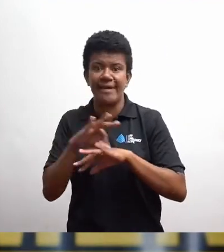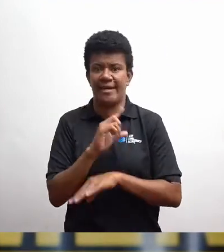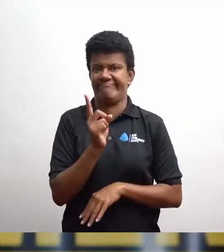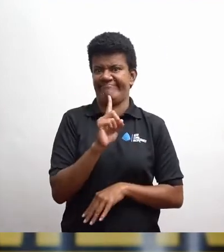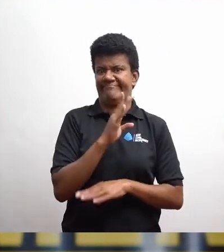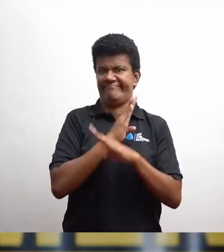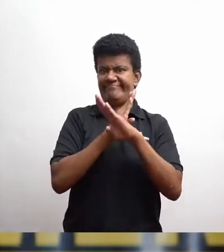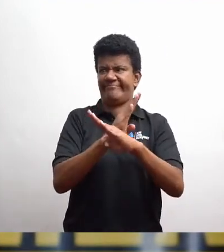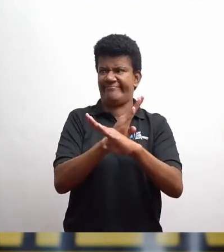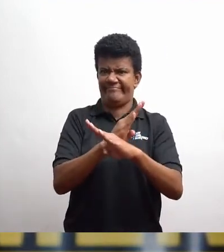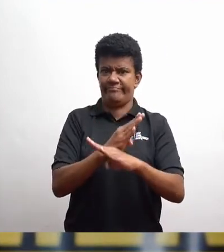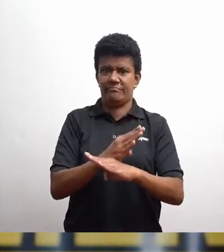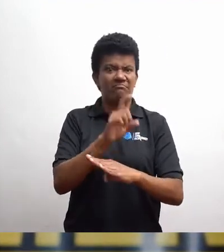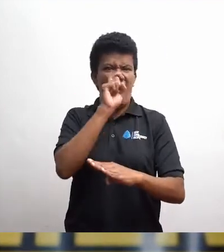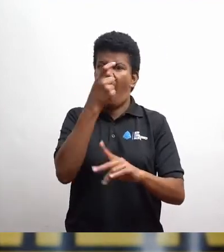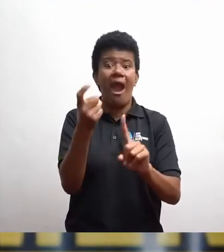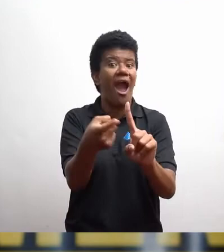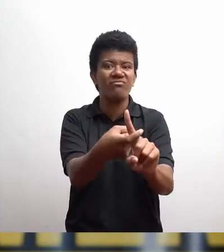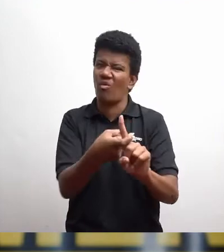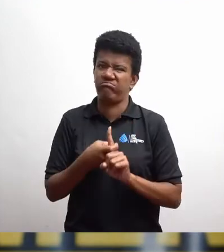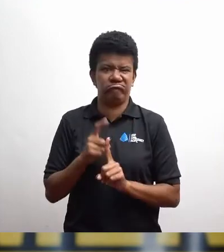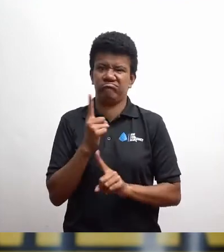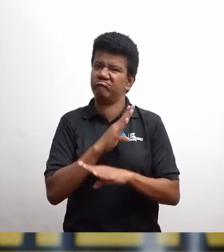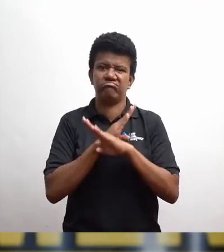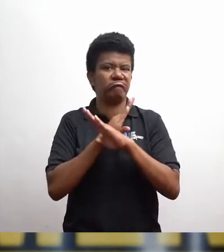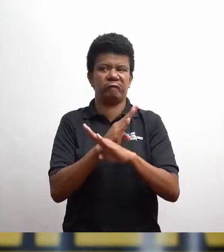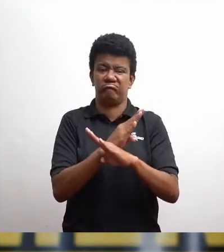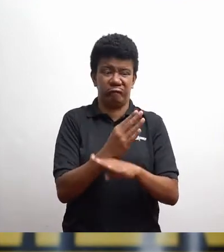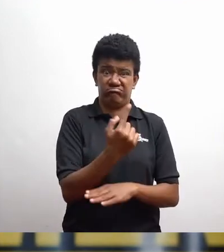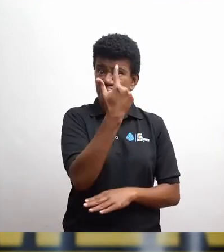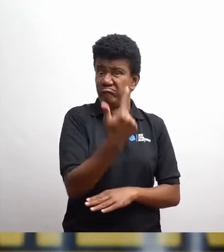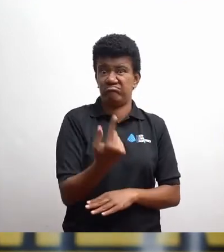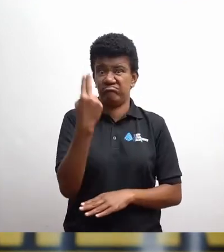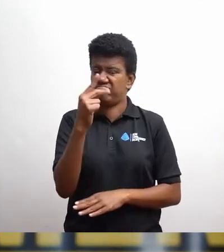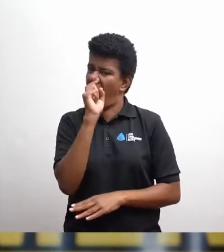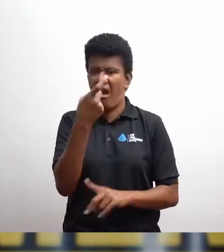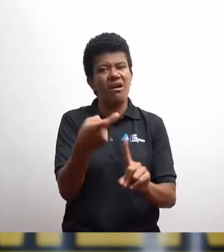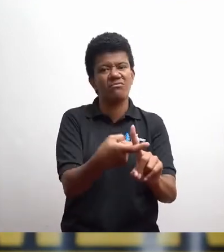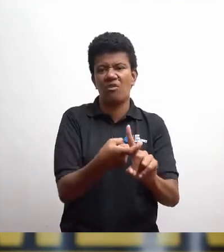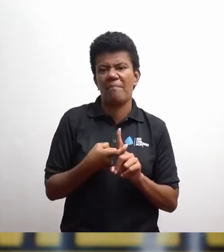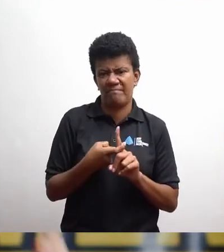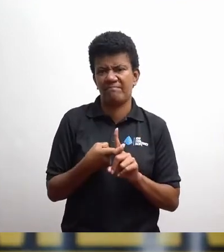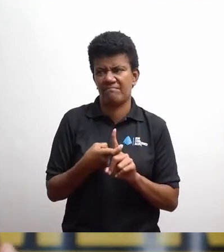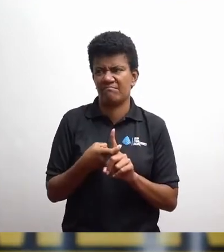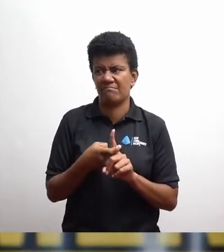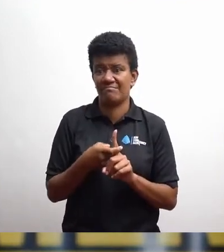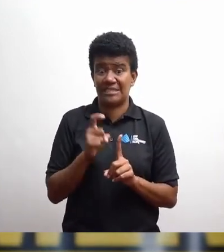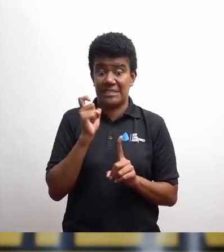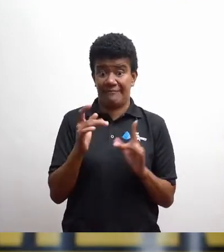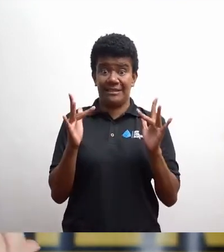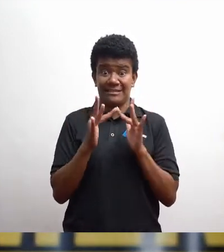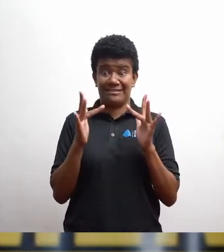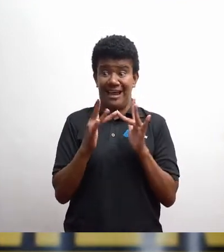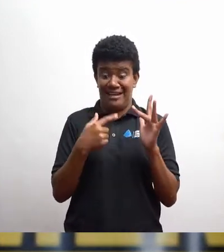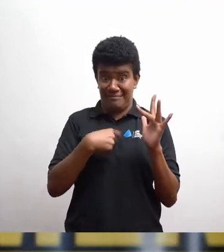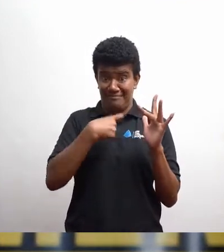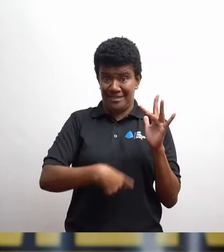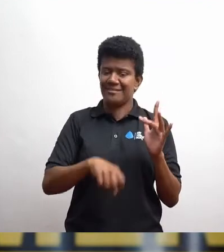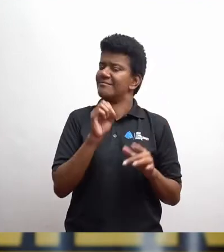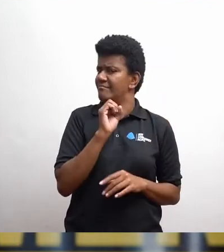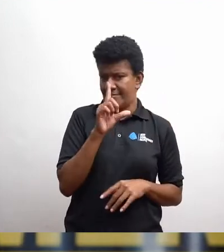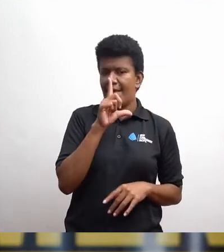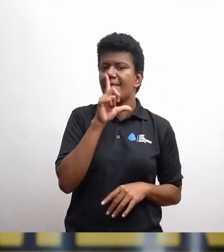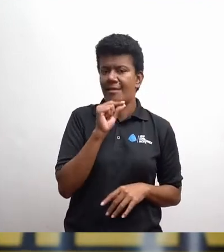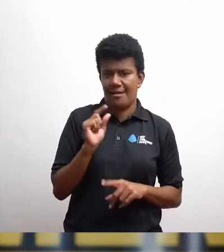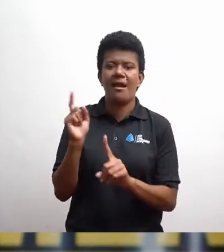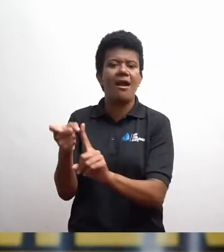adoption under the law at the moment on adopting children as a couple. You can still adopt as a single person. There are other ways that